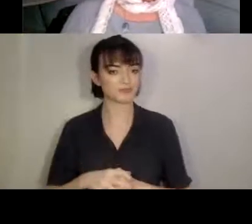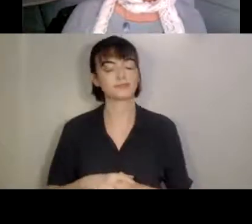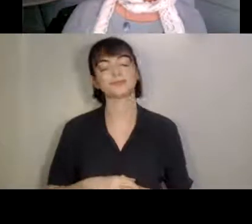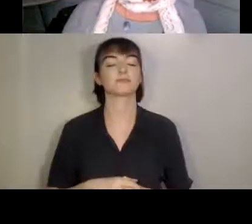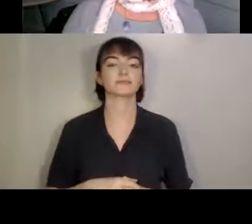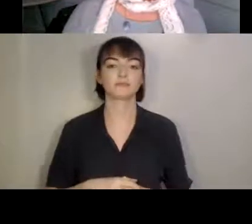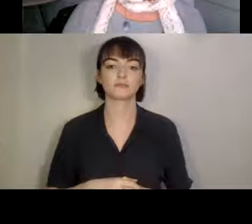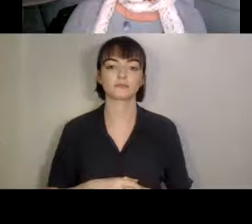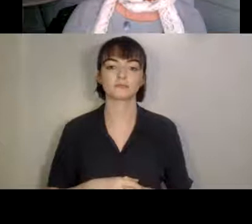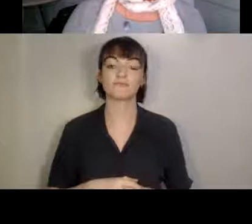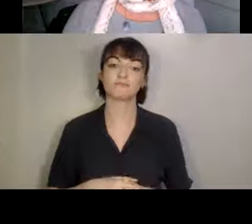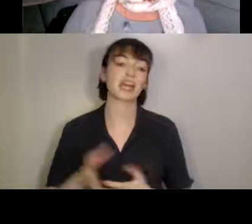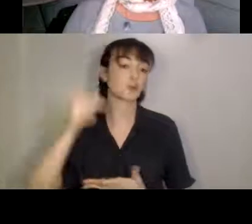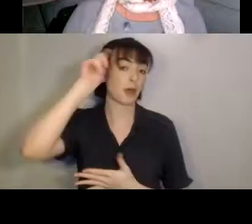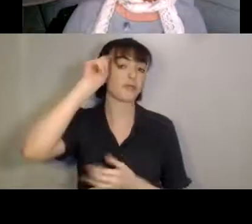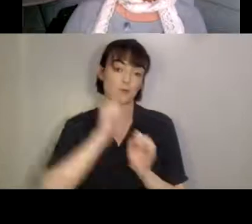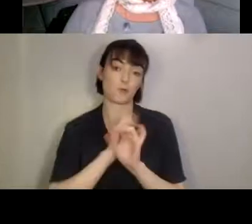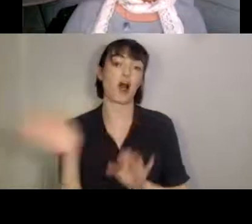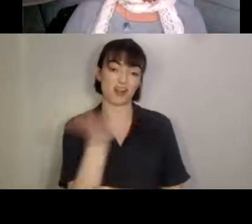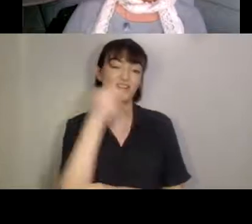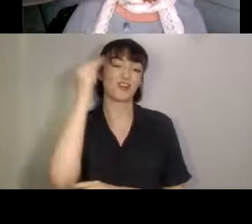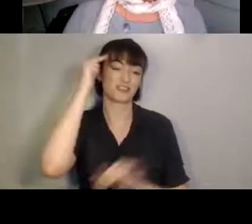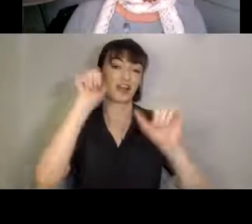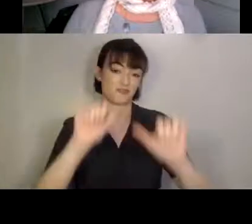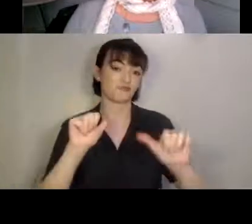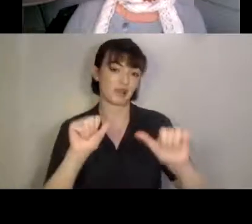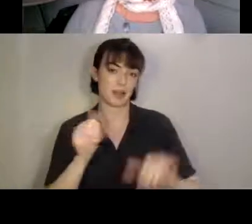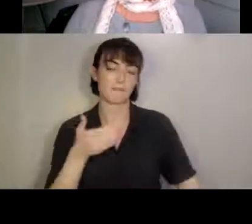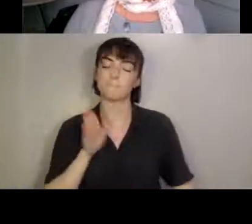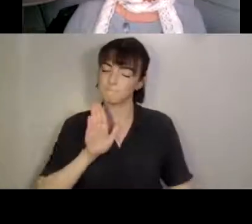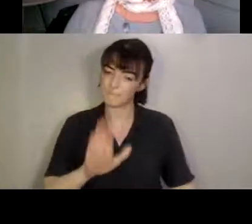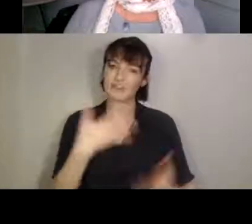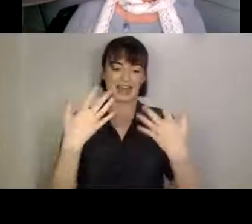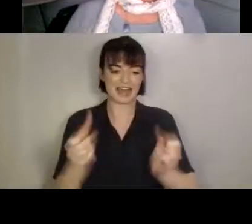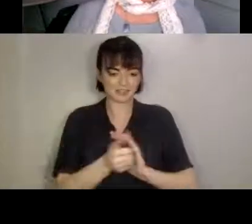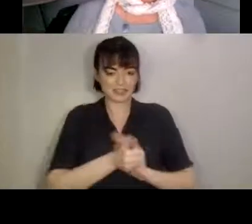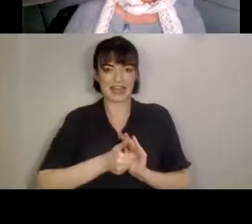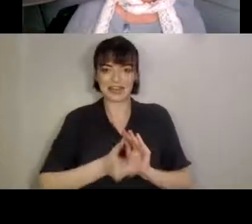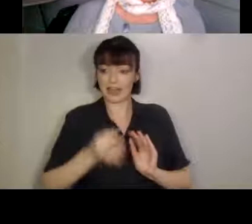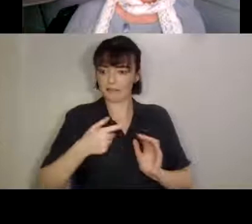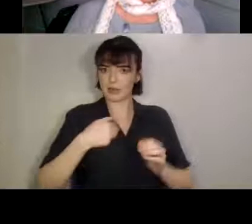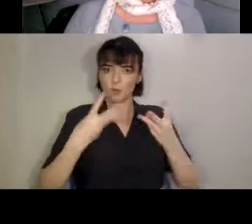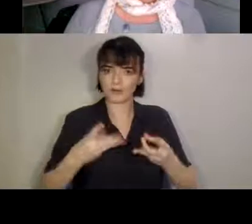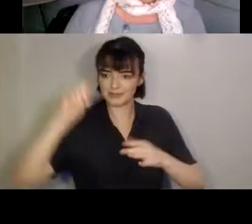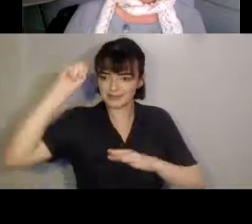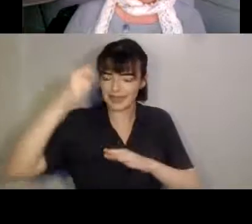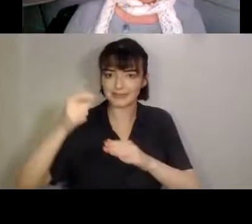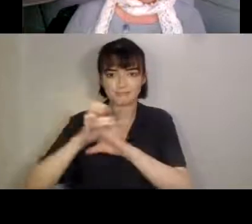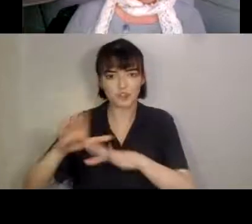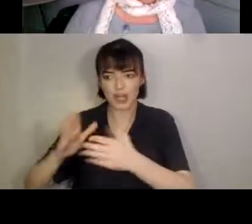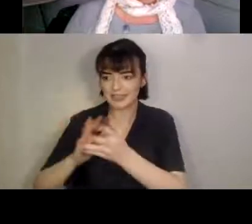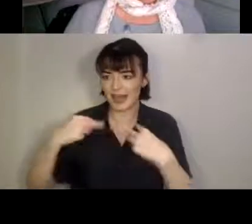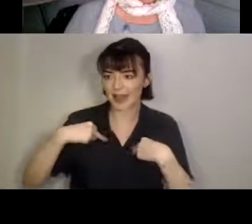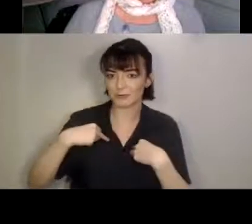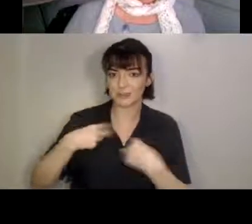So I think we'd all understand and agree that we need to have skills to test a child's sign language. We need knowledge about how